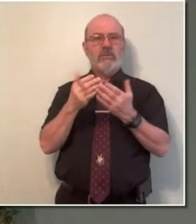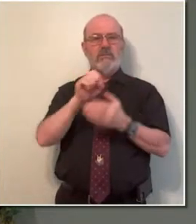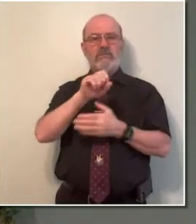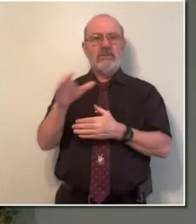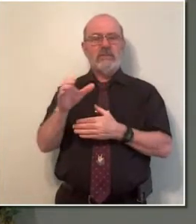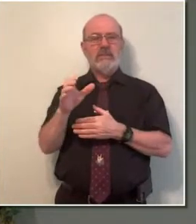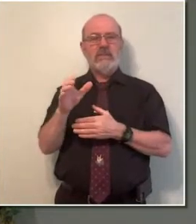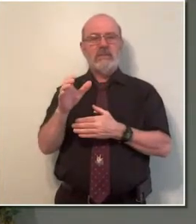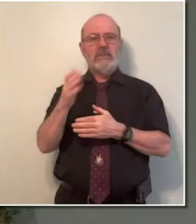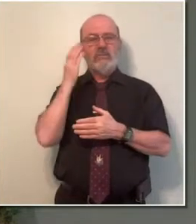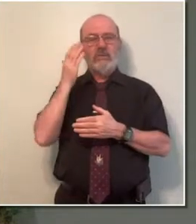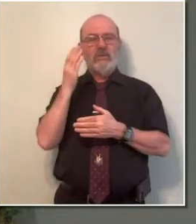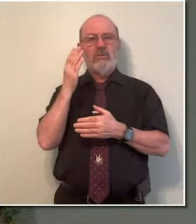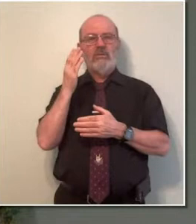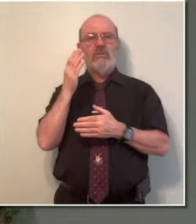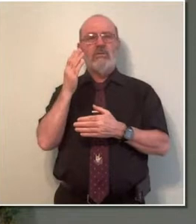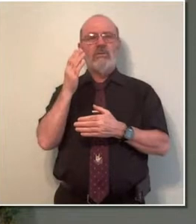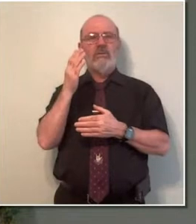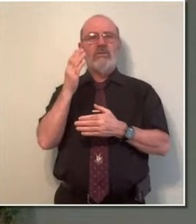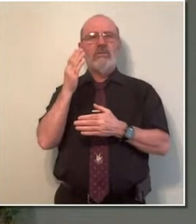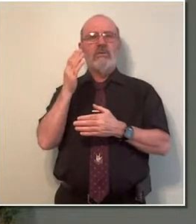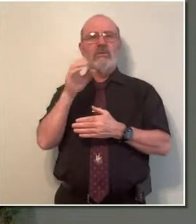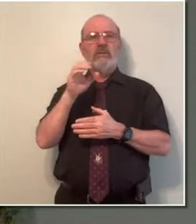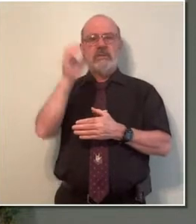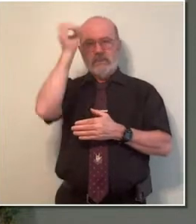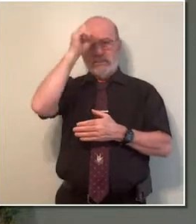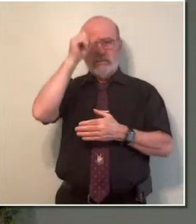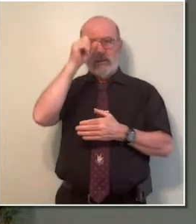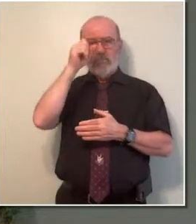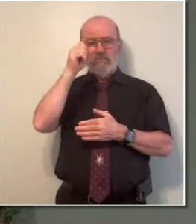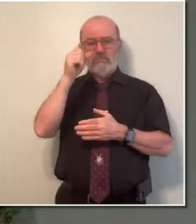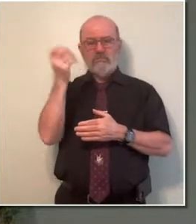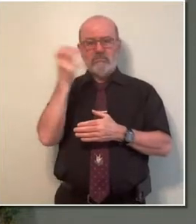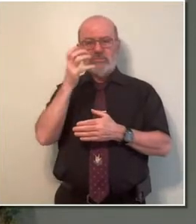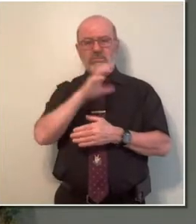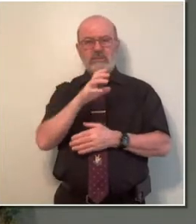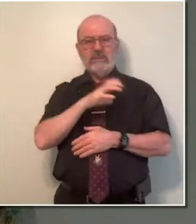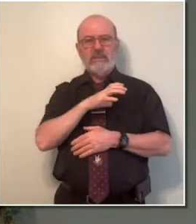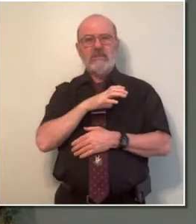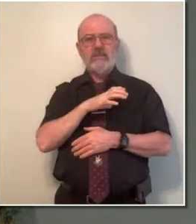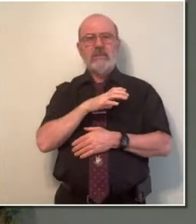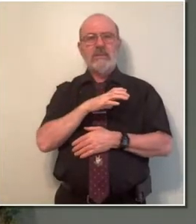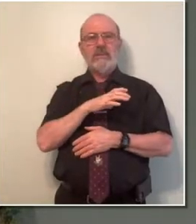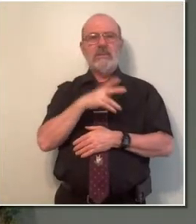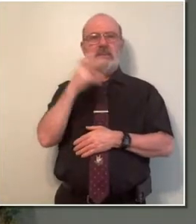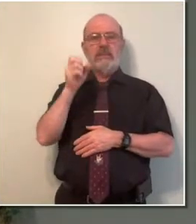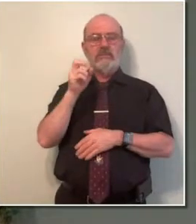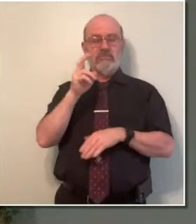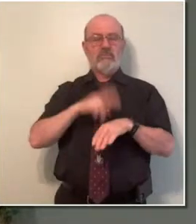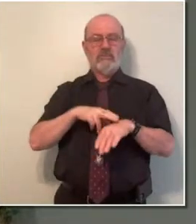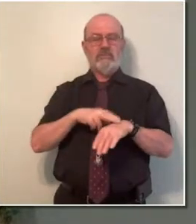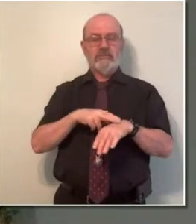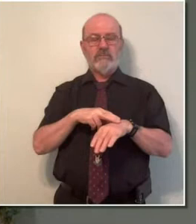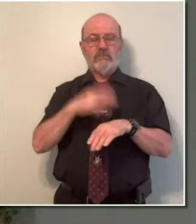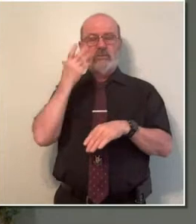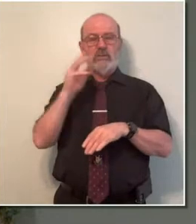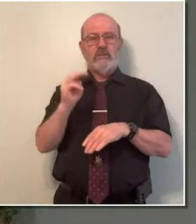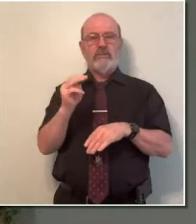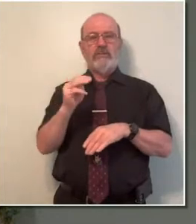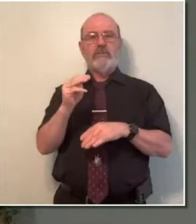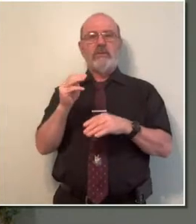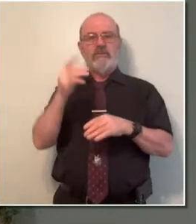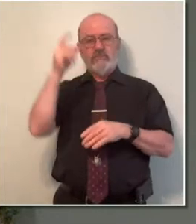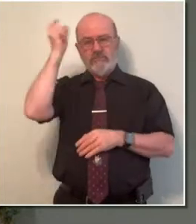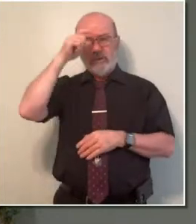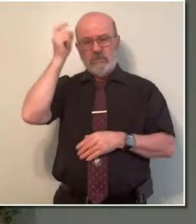we know that Solomon, he's quite the character. Solomon is, of course, we know him to be very wise. He